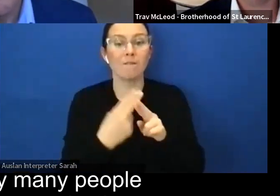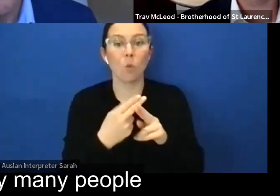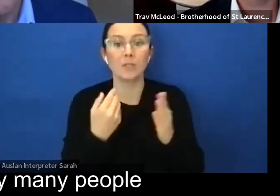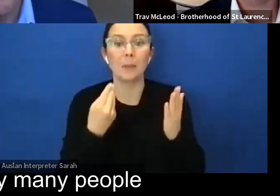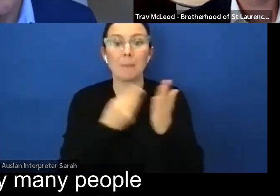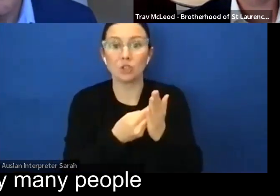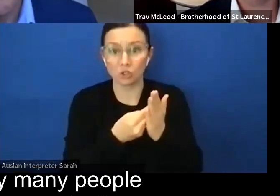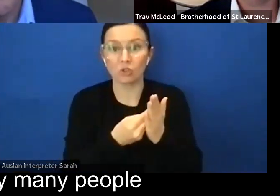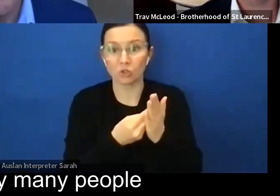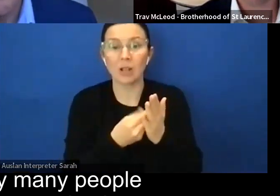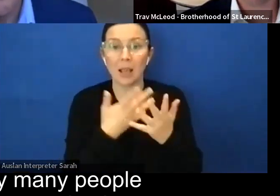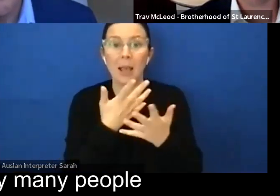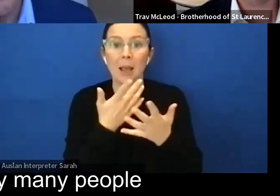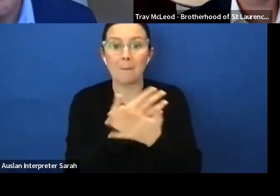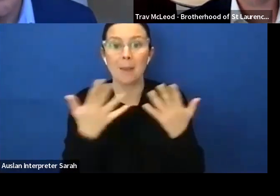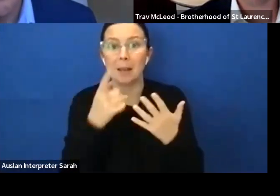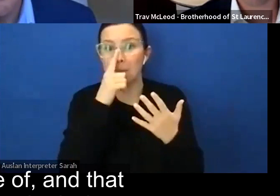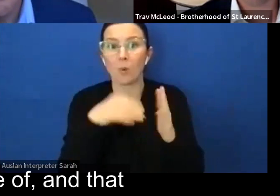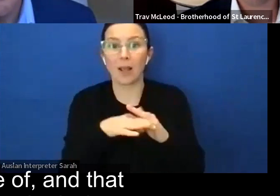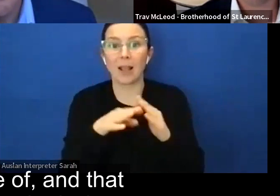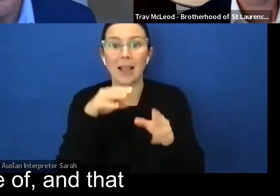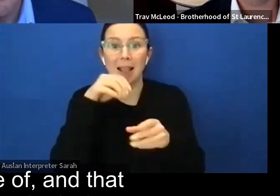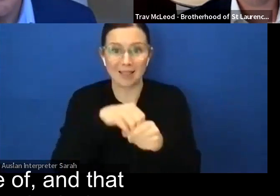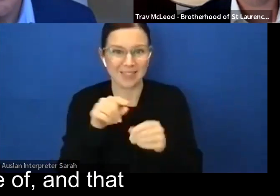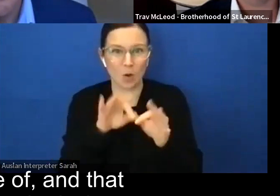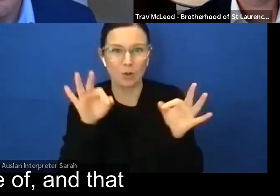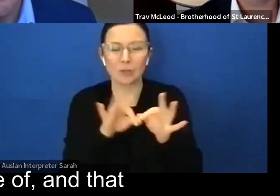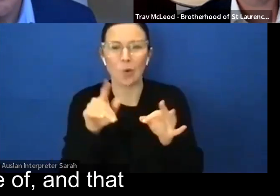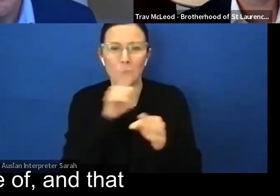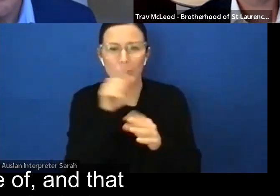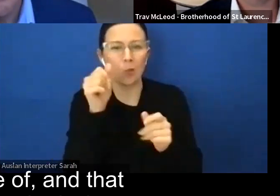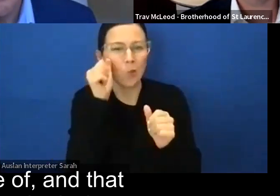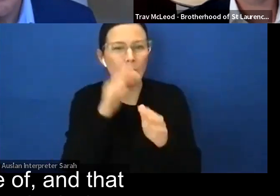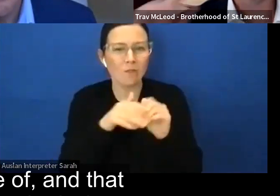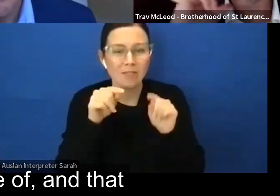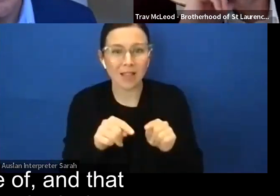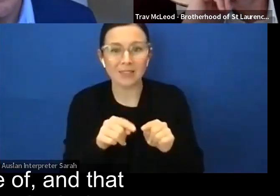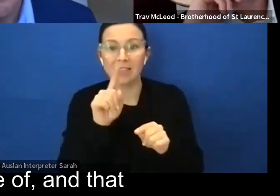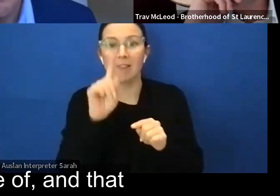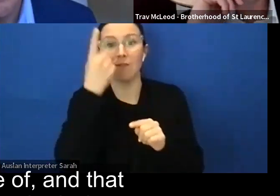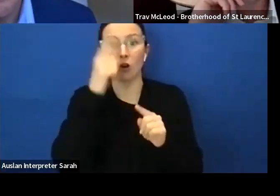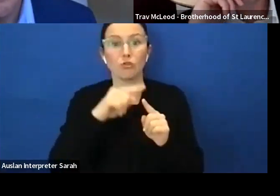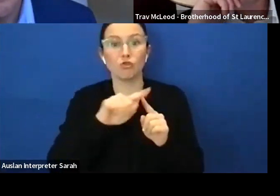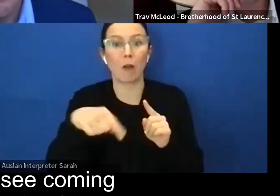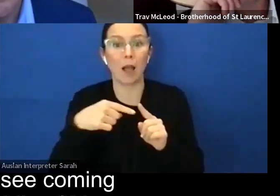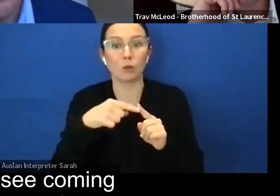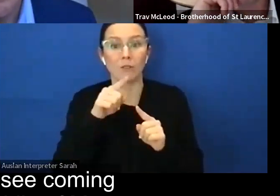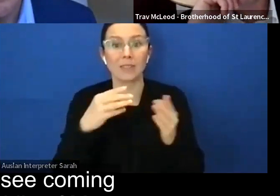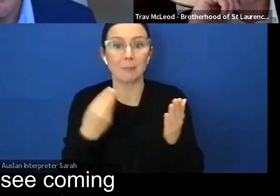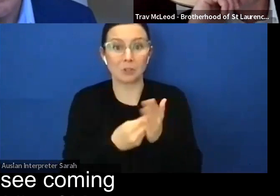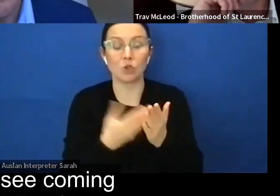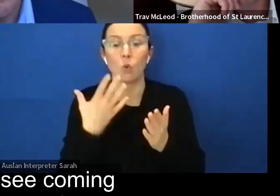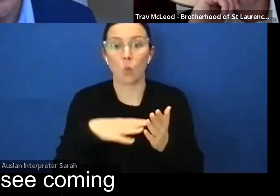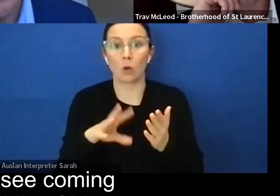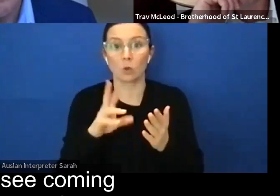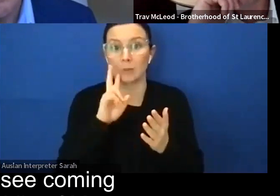probably many people involved in an organisation will be aware of. And that first round of submissions we'd like to see